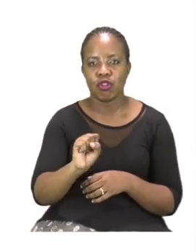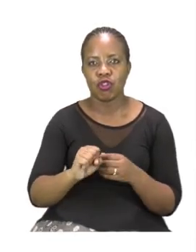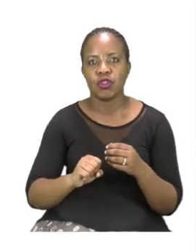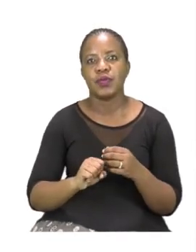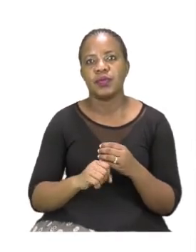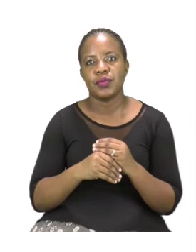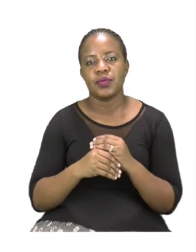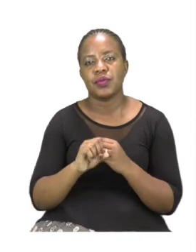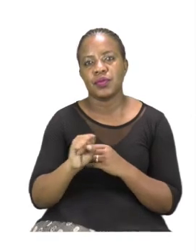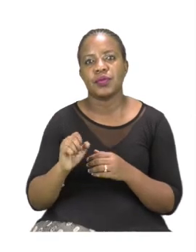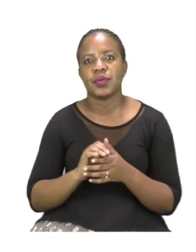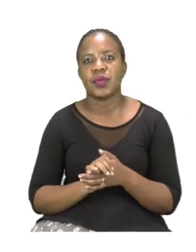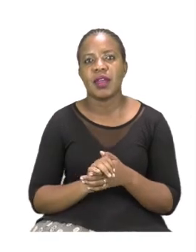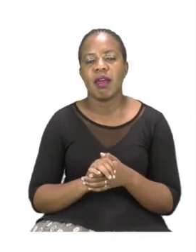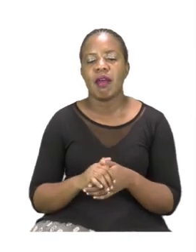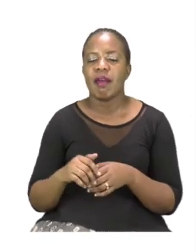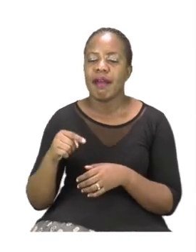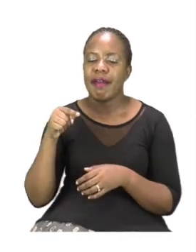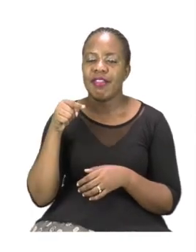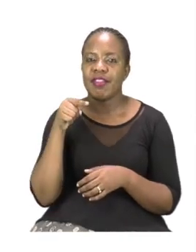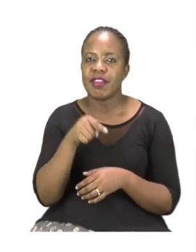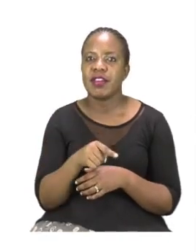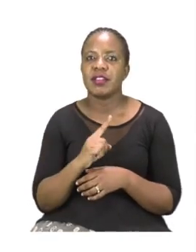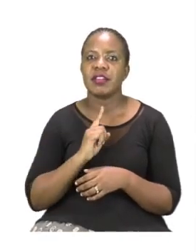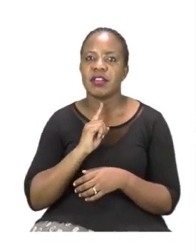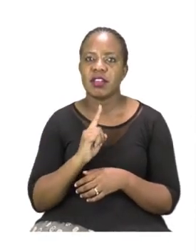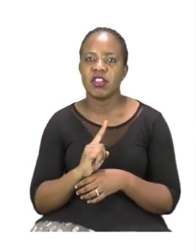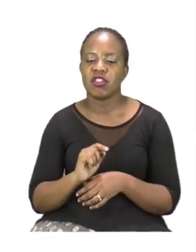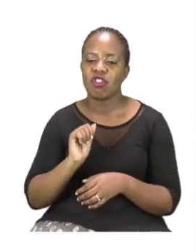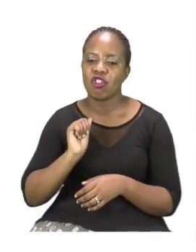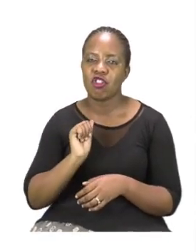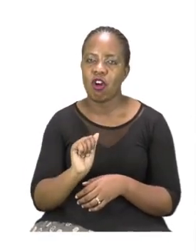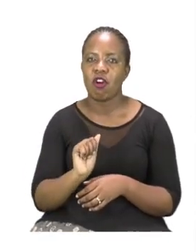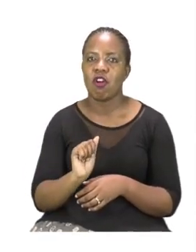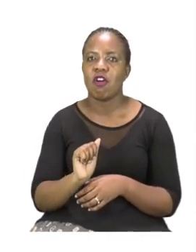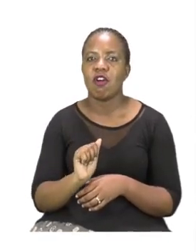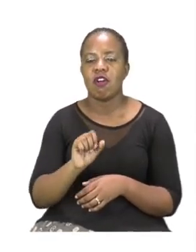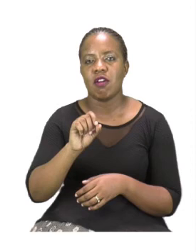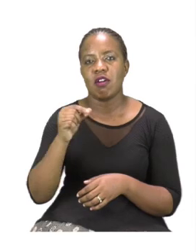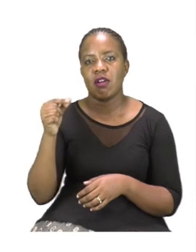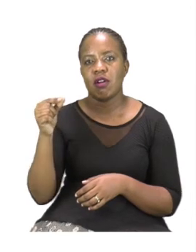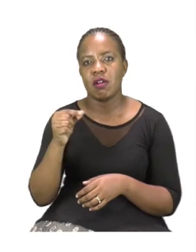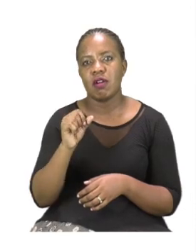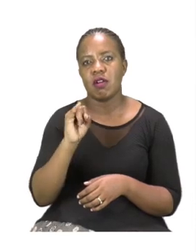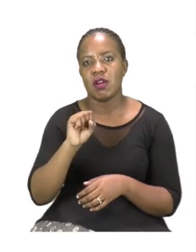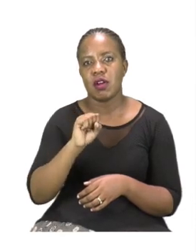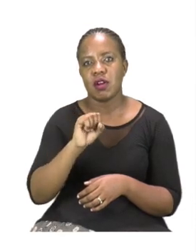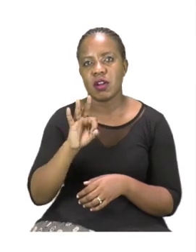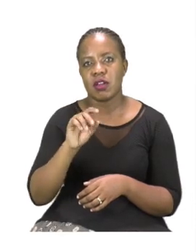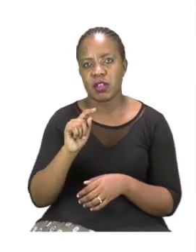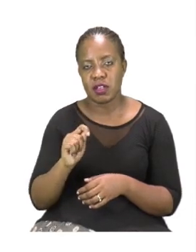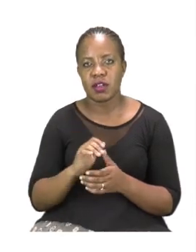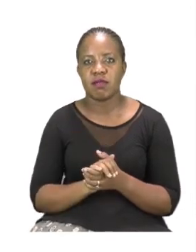gift. So we are using the possessive pronoun your to show that the